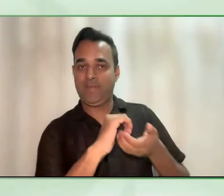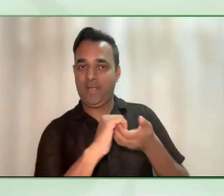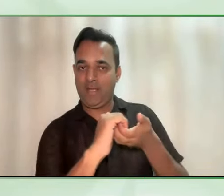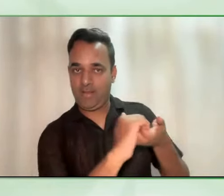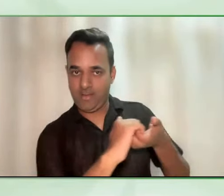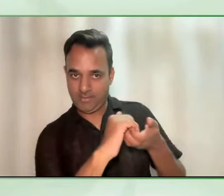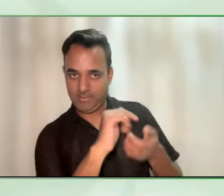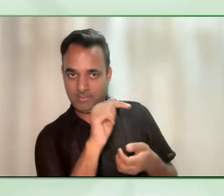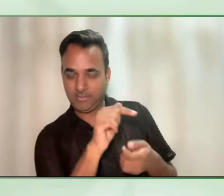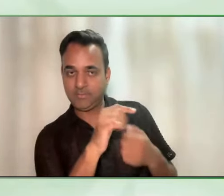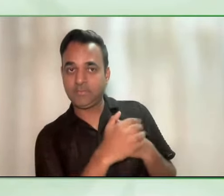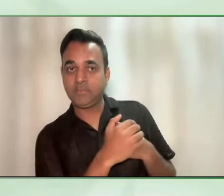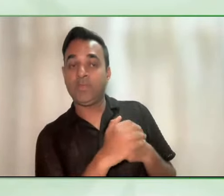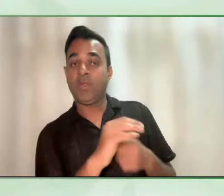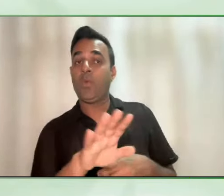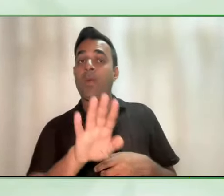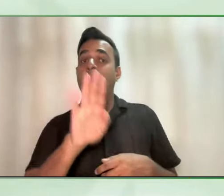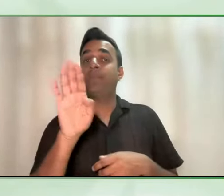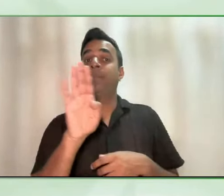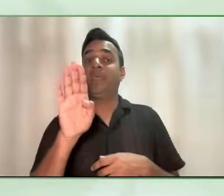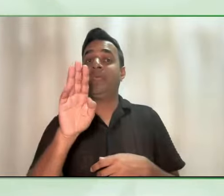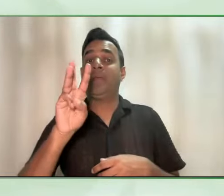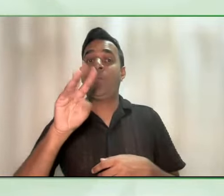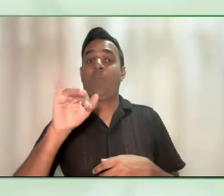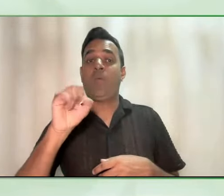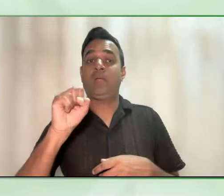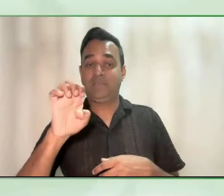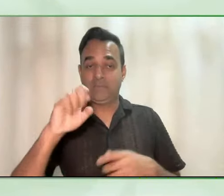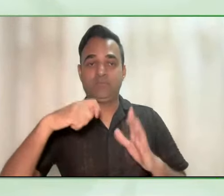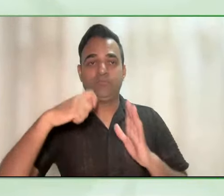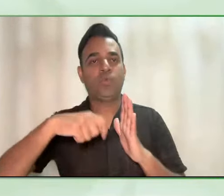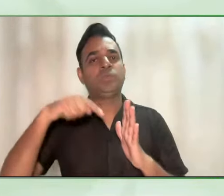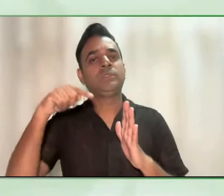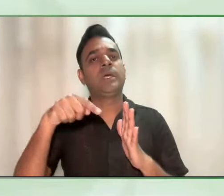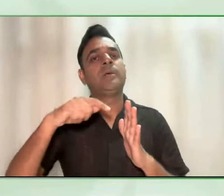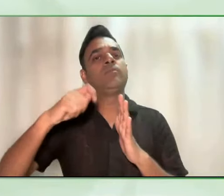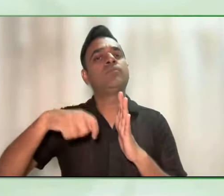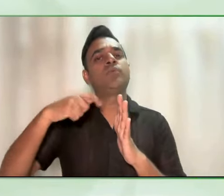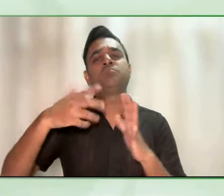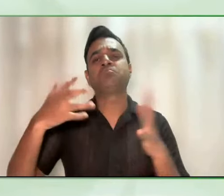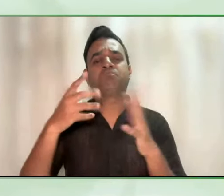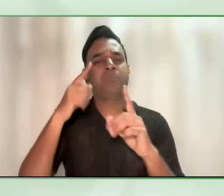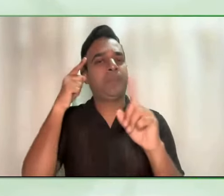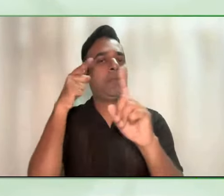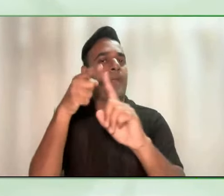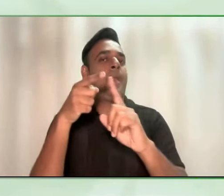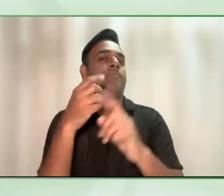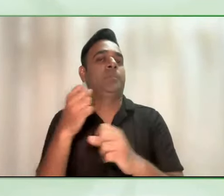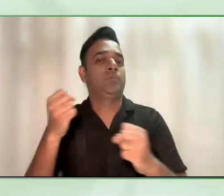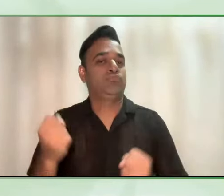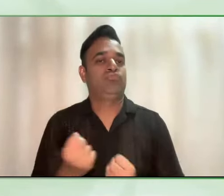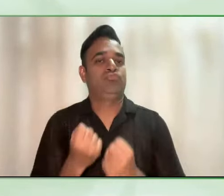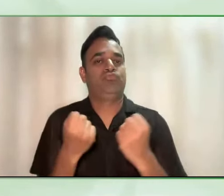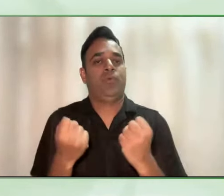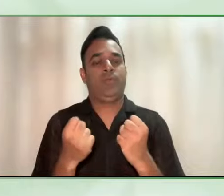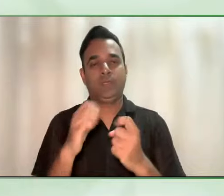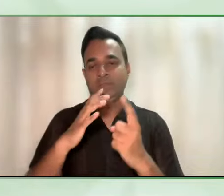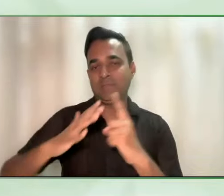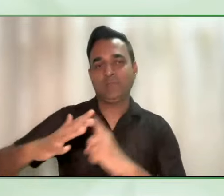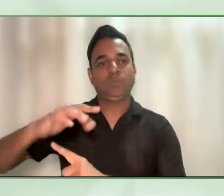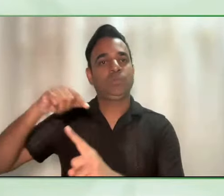integration social enterprises in Europe. And the whole topics that was addressed in the project related to the development of digital